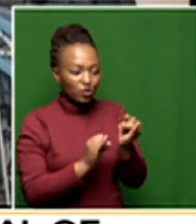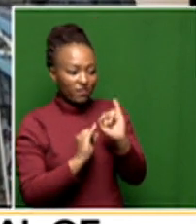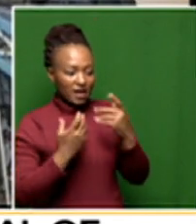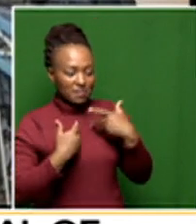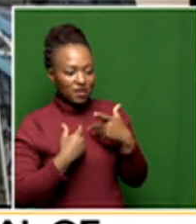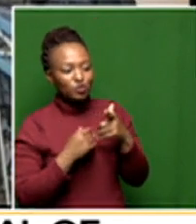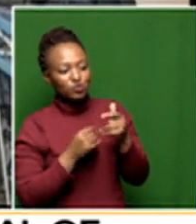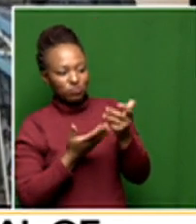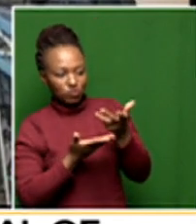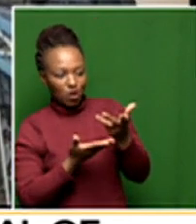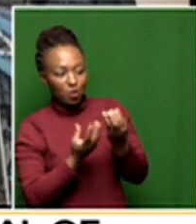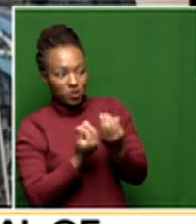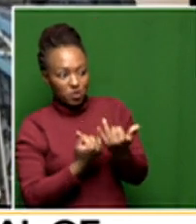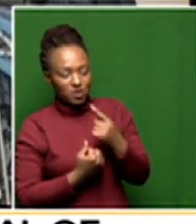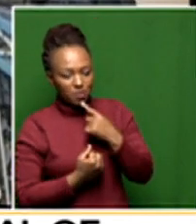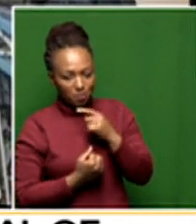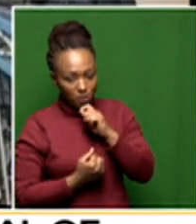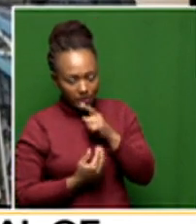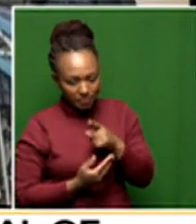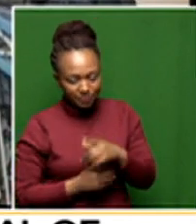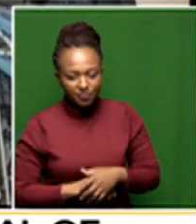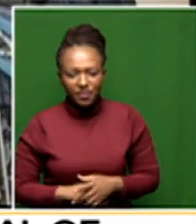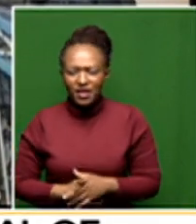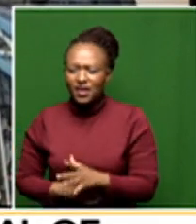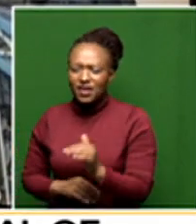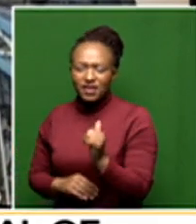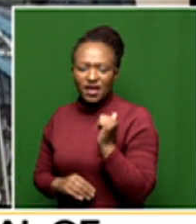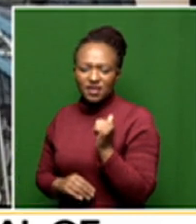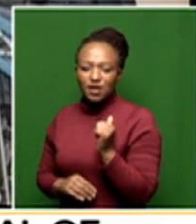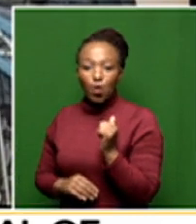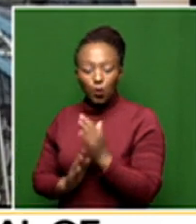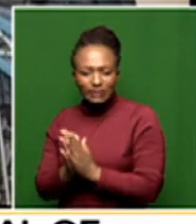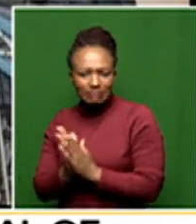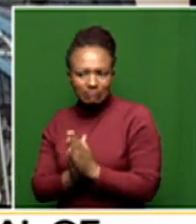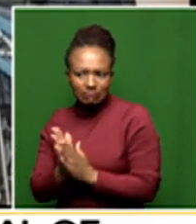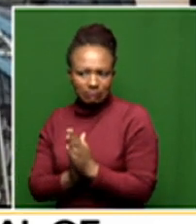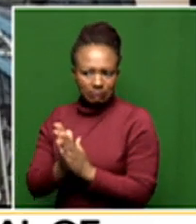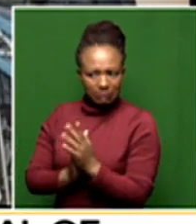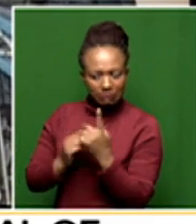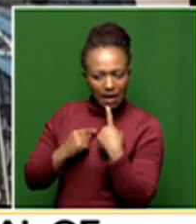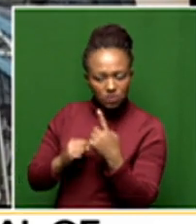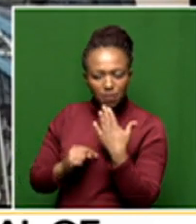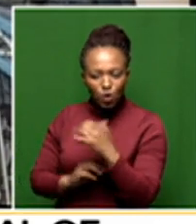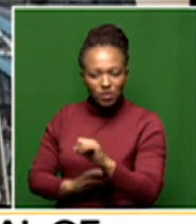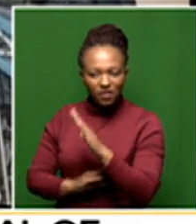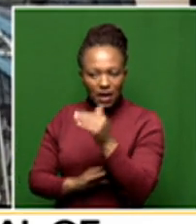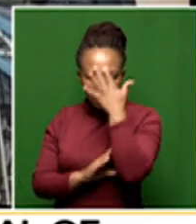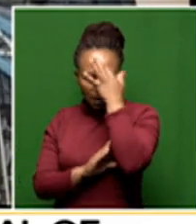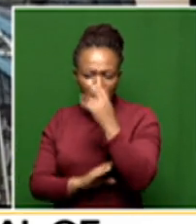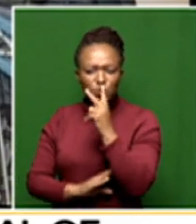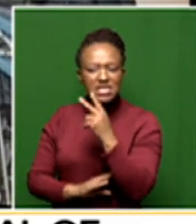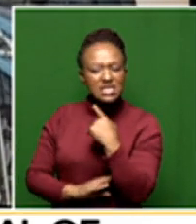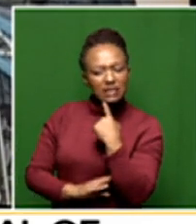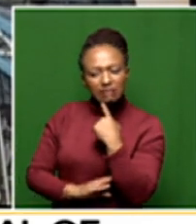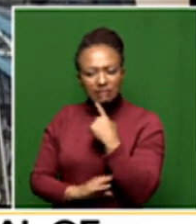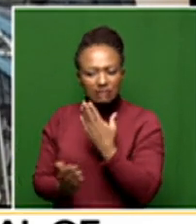come and talk with you this morning. So obviously yesterday was a hugely anticipated announcement by the South African government to see exactly